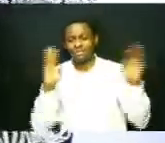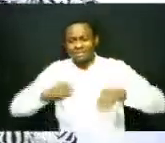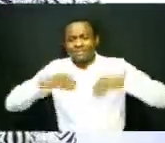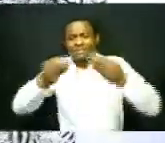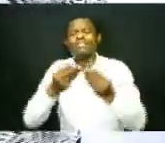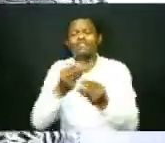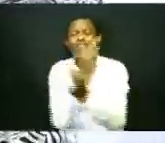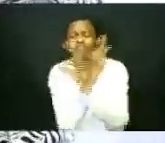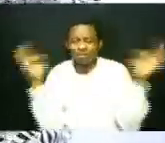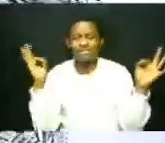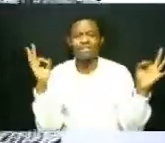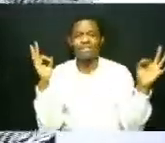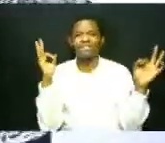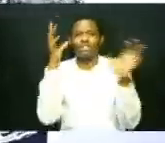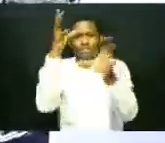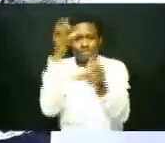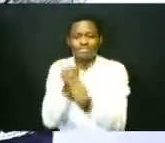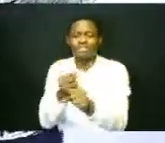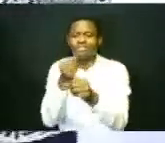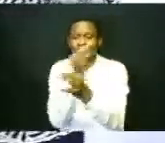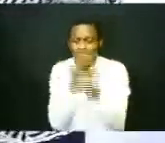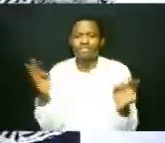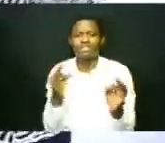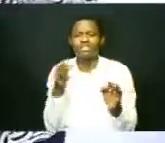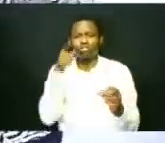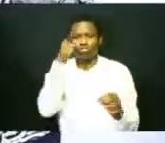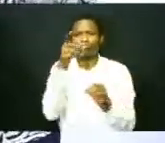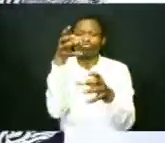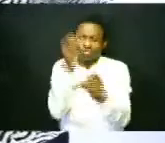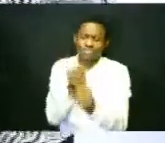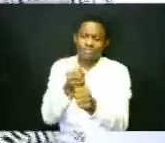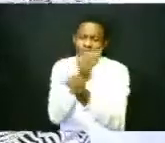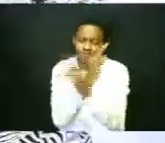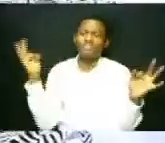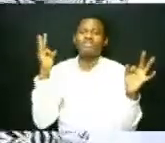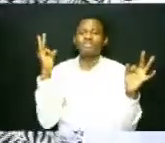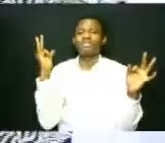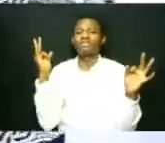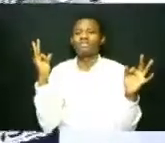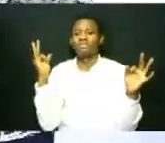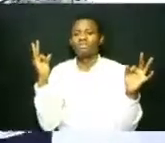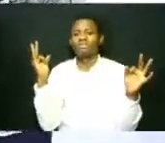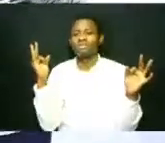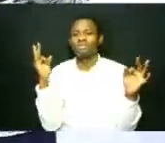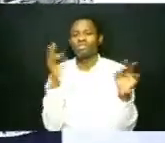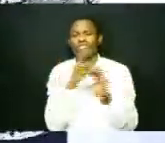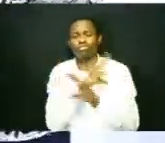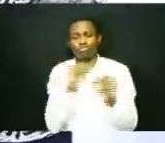freely. This is free favor. With no